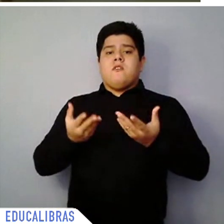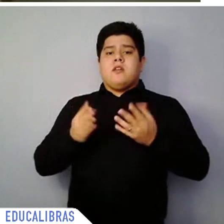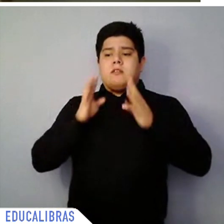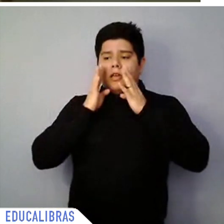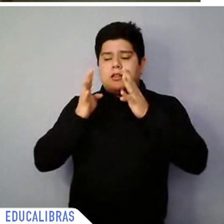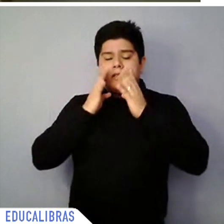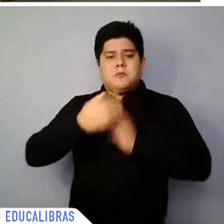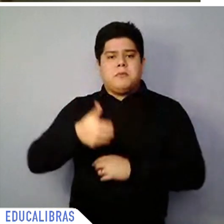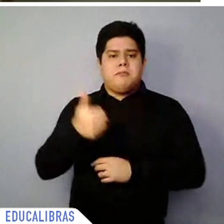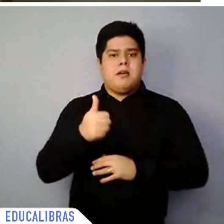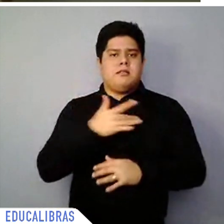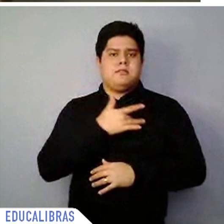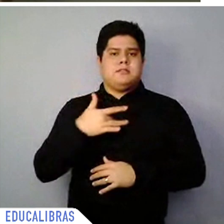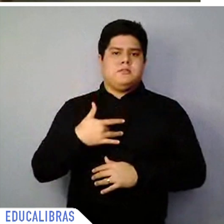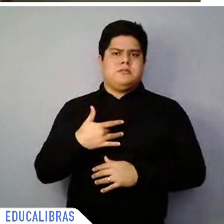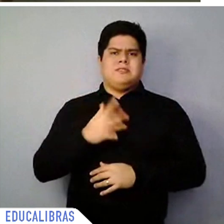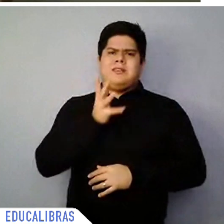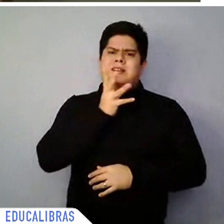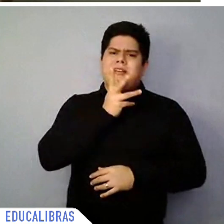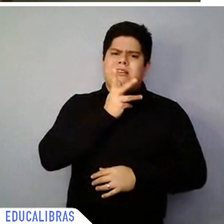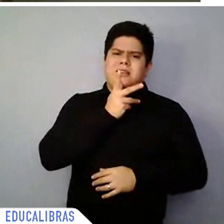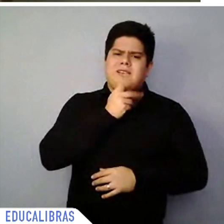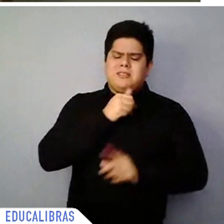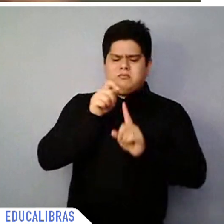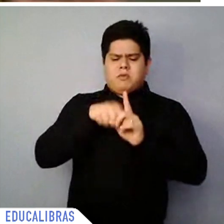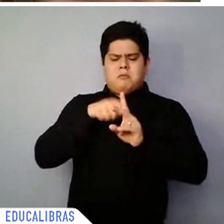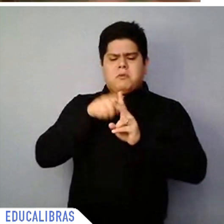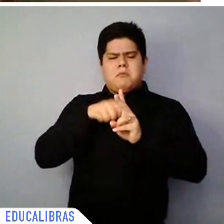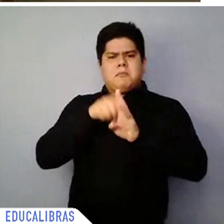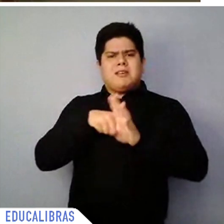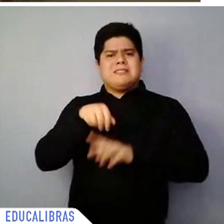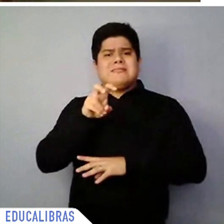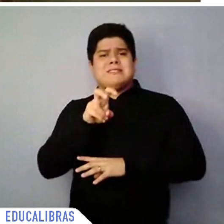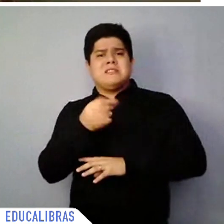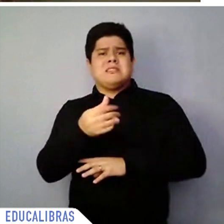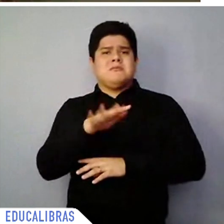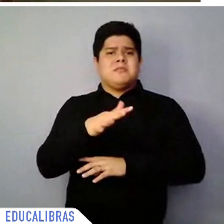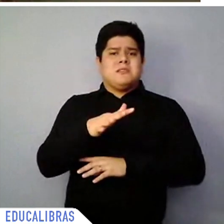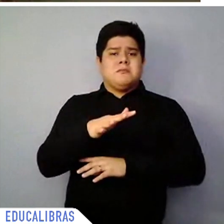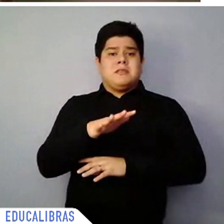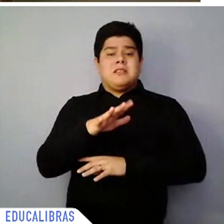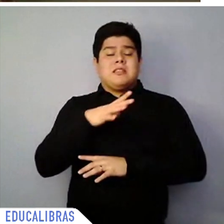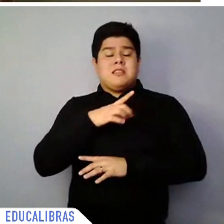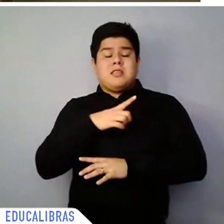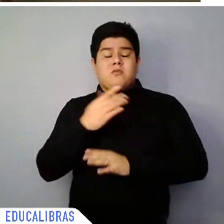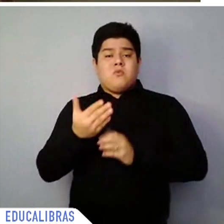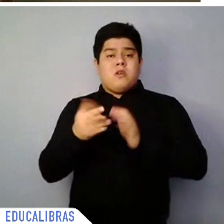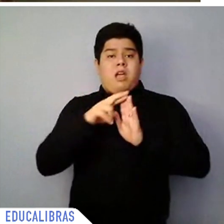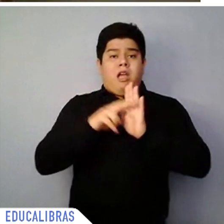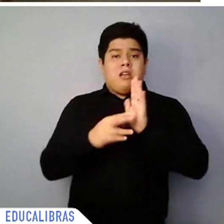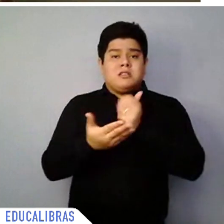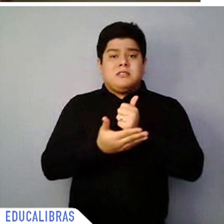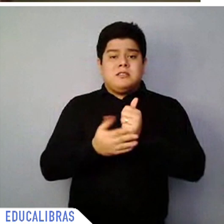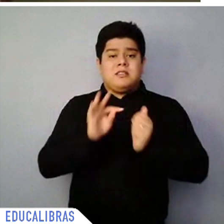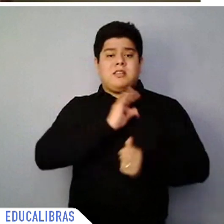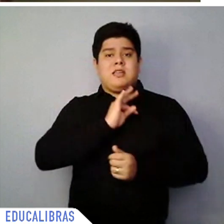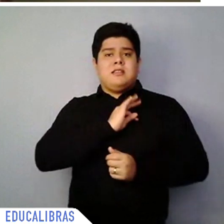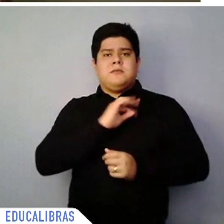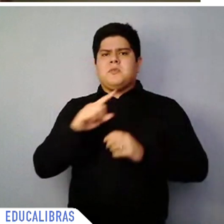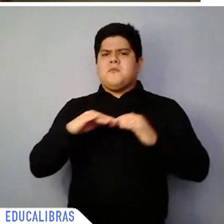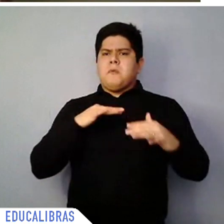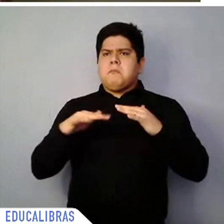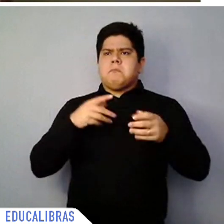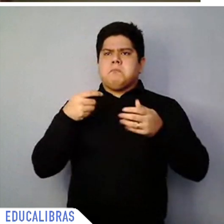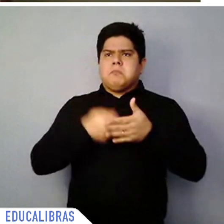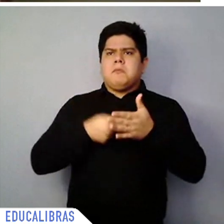government has not made any special concrete offer to take care of these people. It took more than a